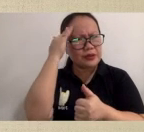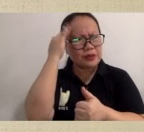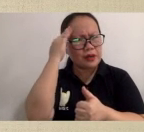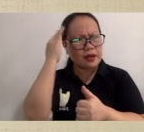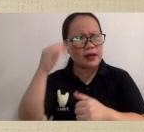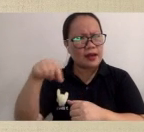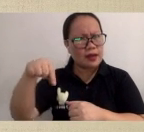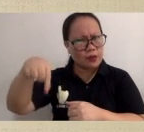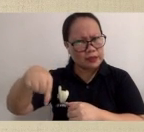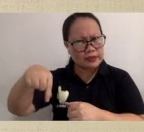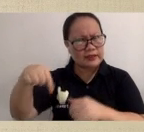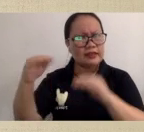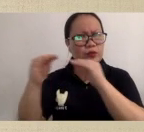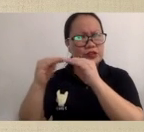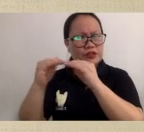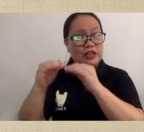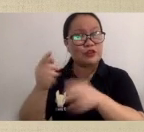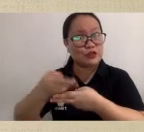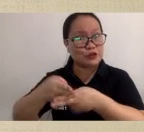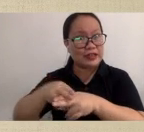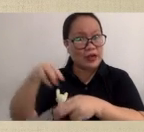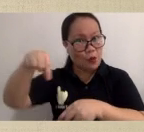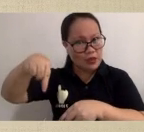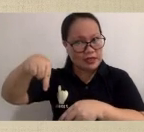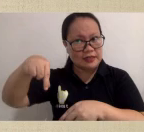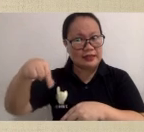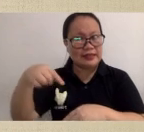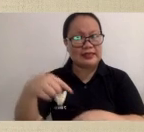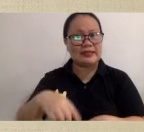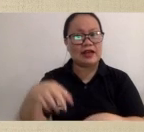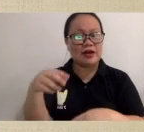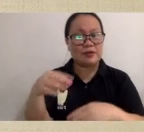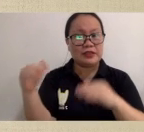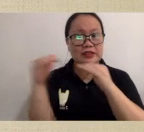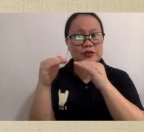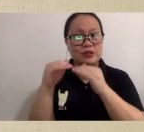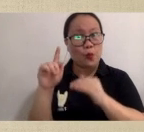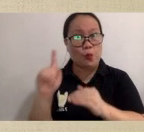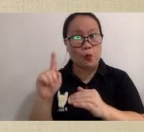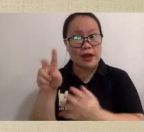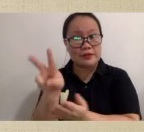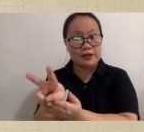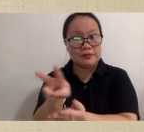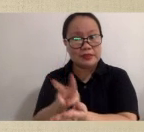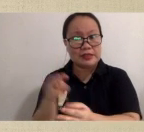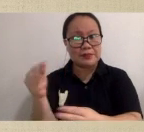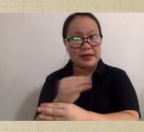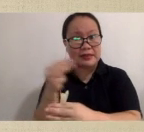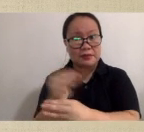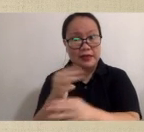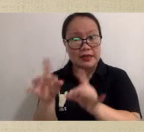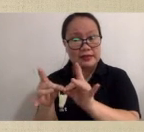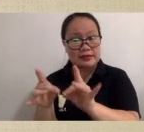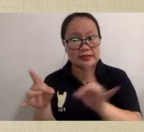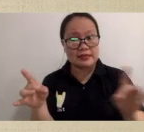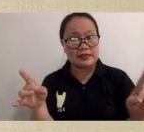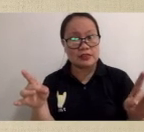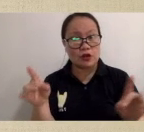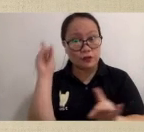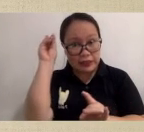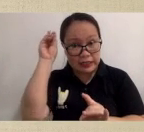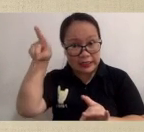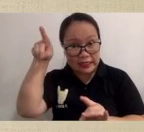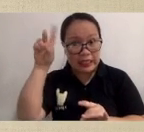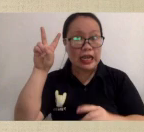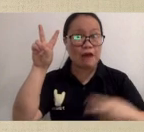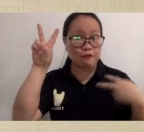equation? A quadratic equation in one variable is a mathematical sentence of degree